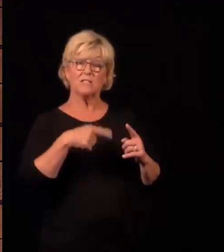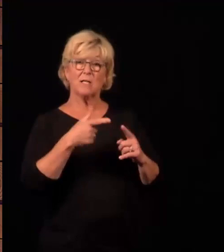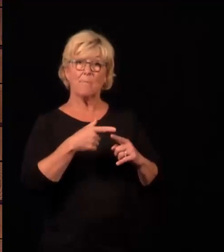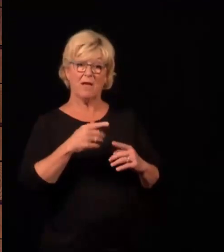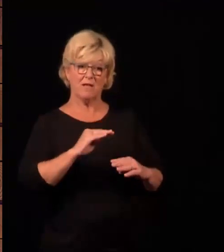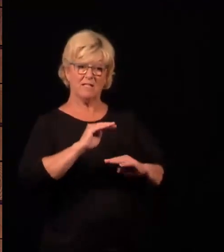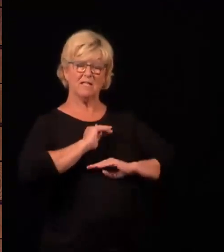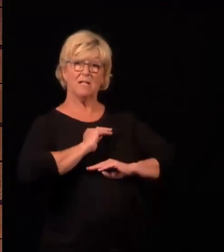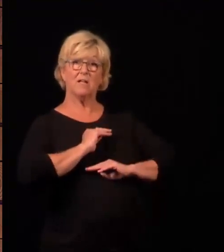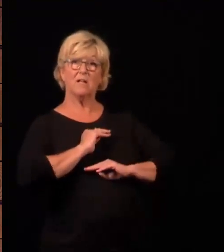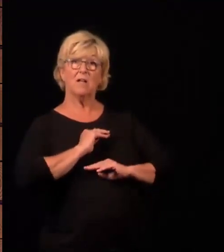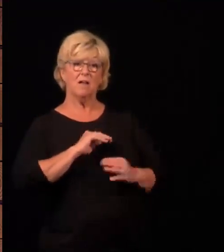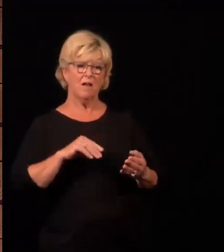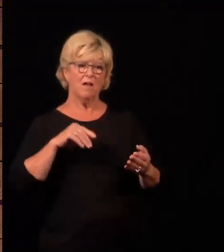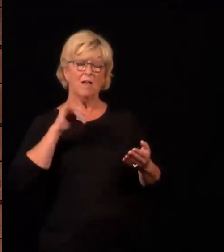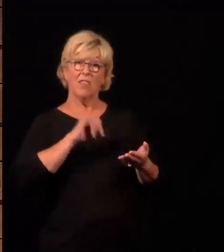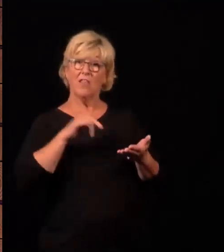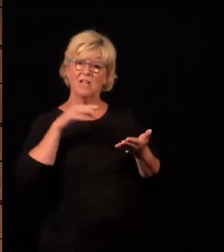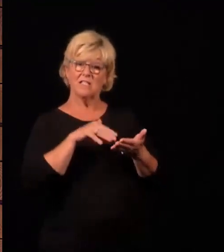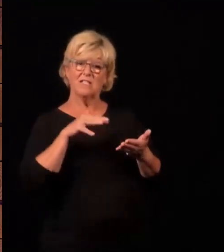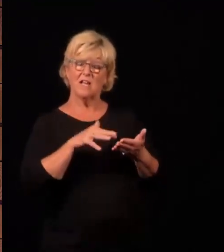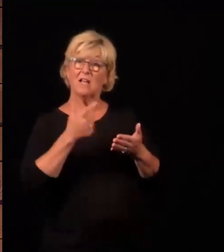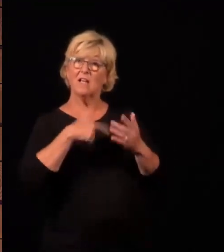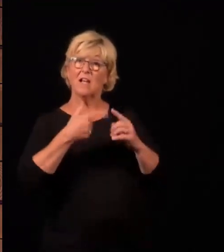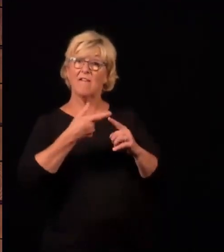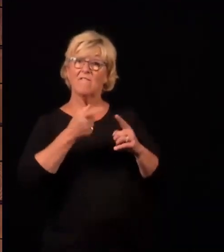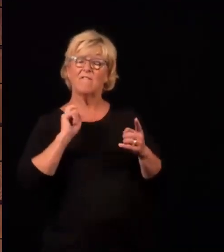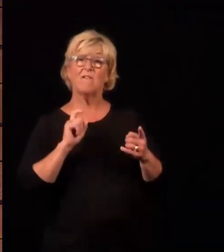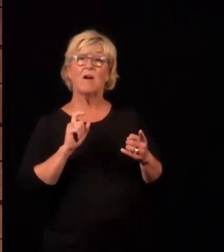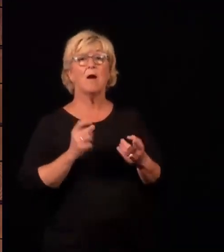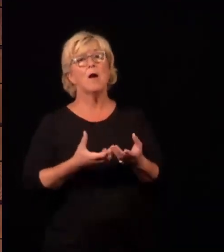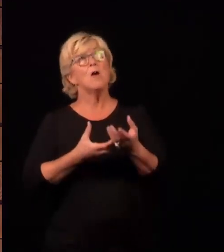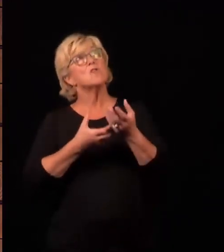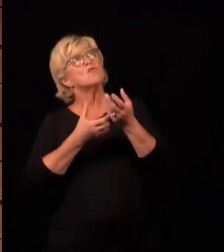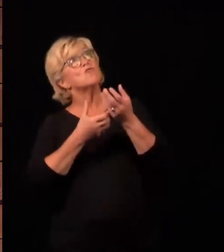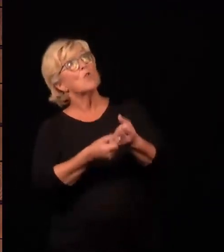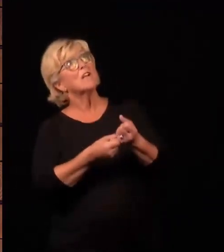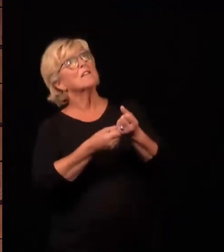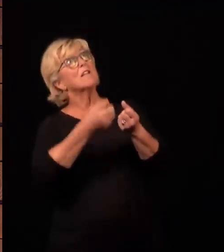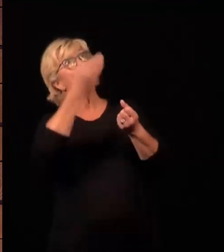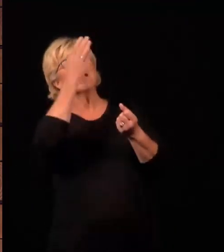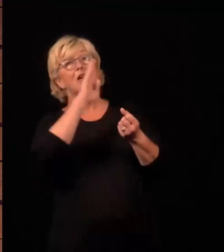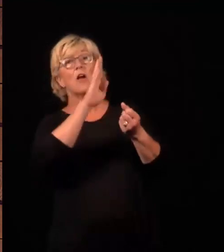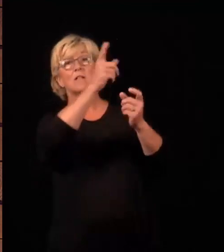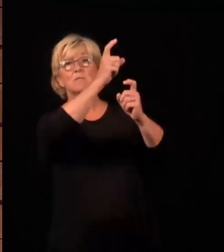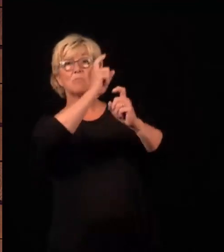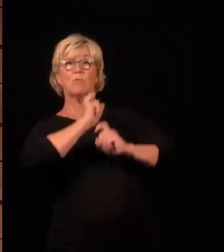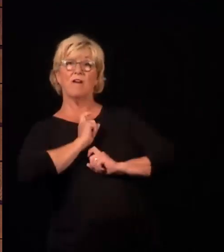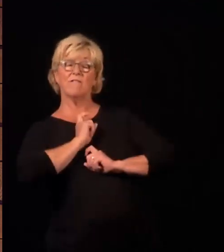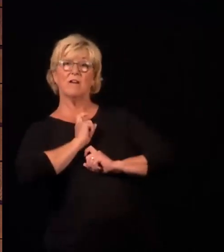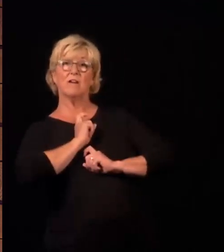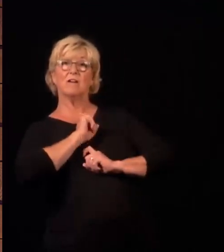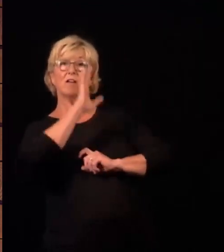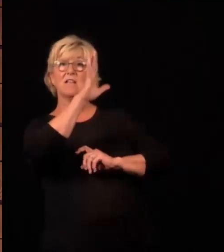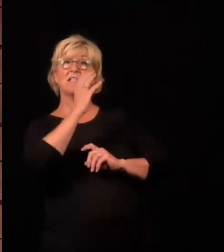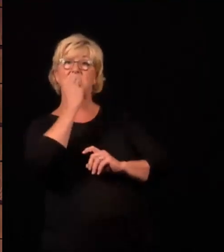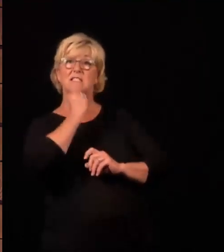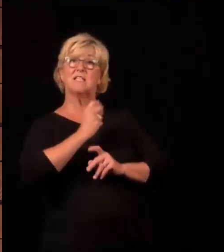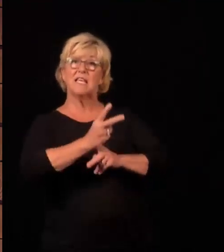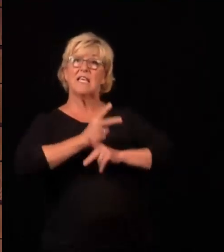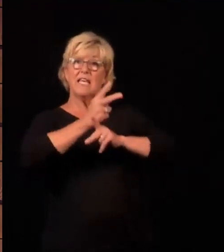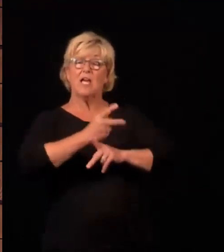The theological root to contentment comes from trusting in God's providence, His care for